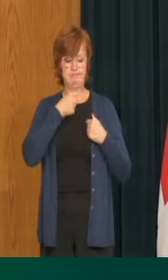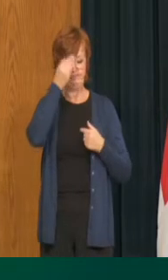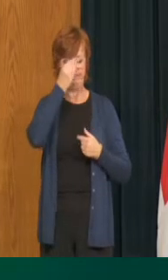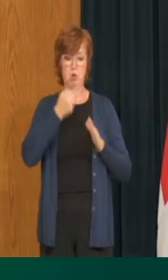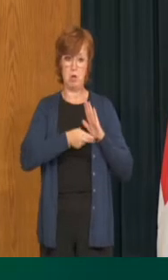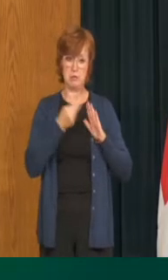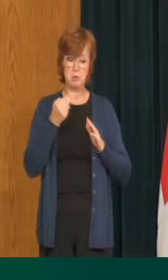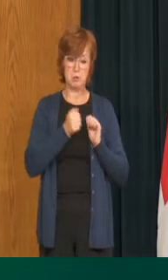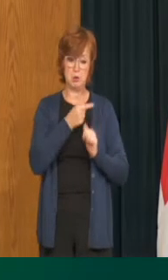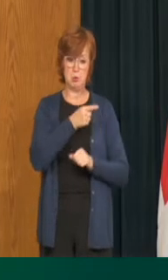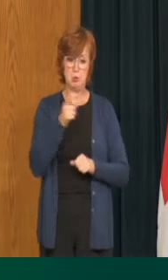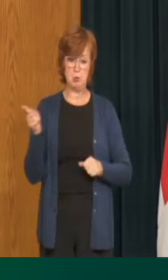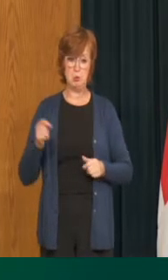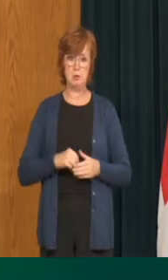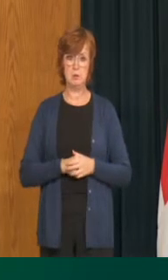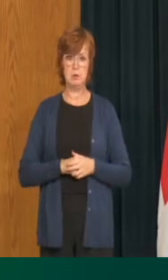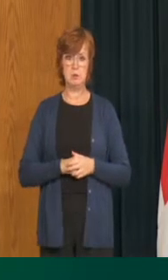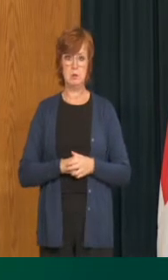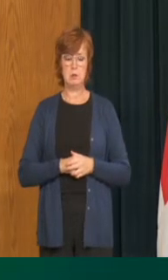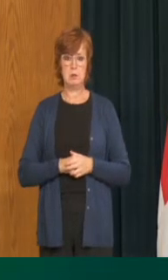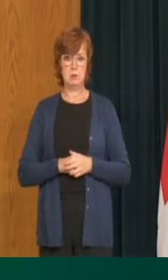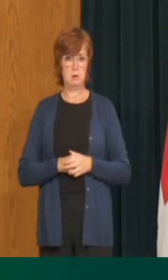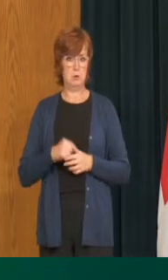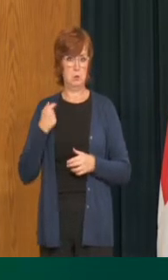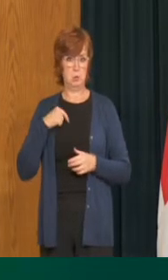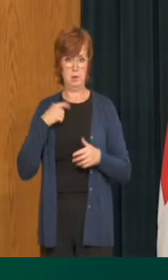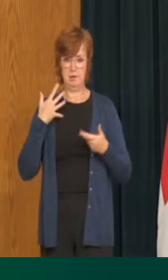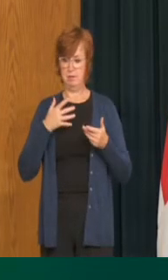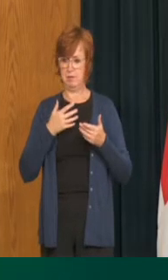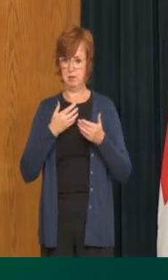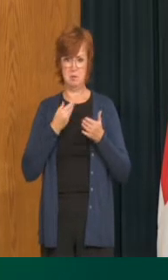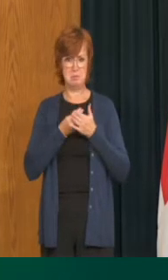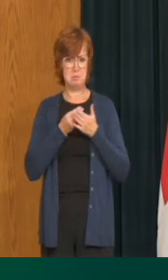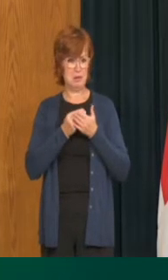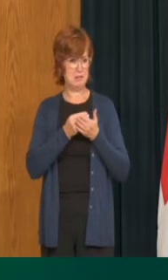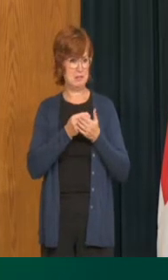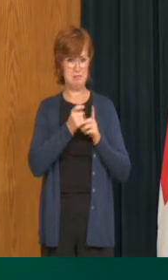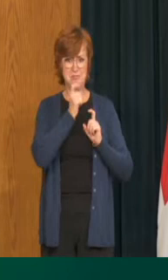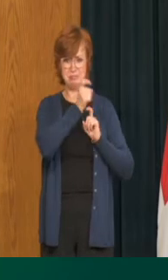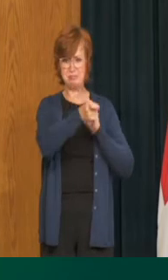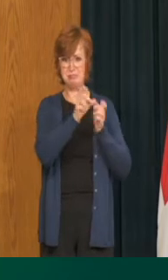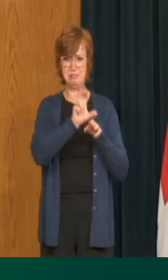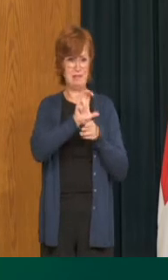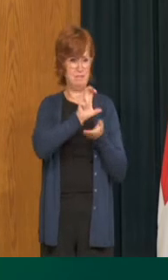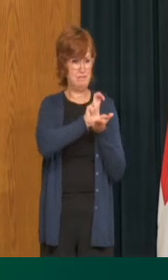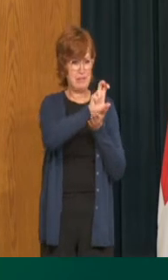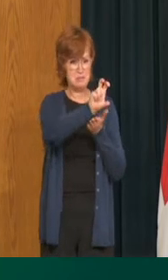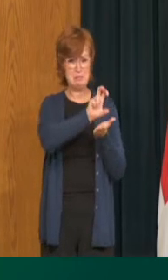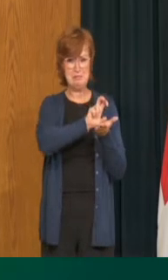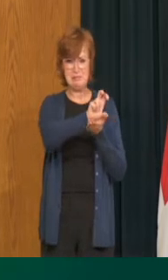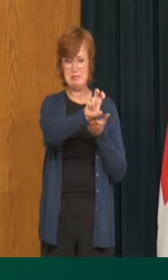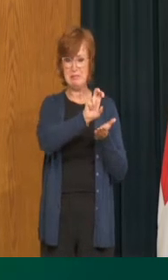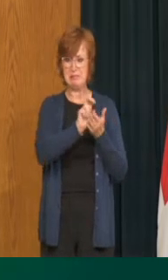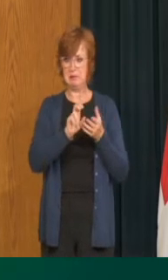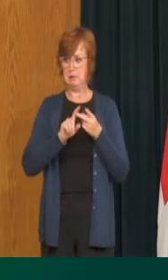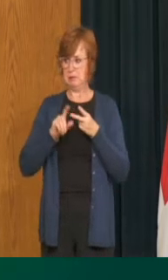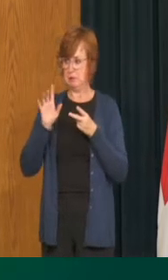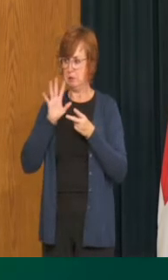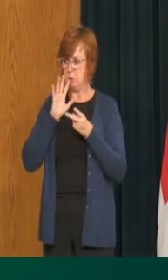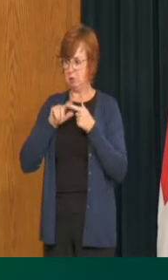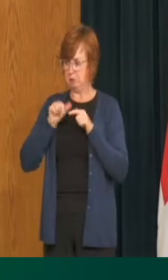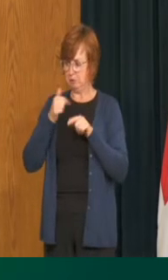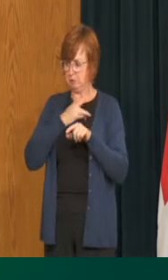We have been investing heavily. We have been focusing on outcomes. We have been sharing best practices with other provinces, and we